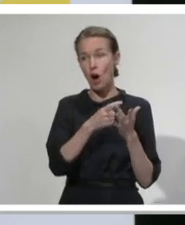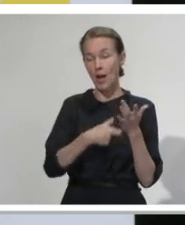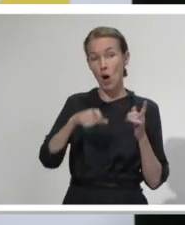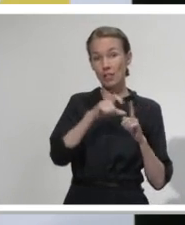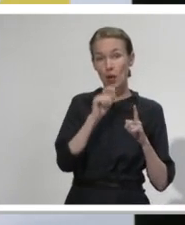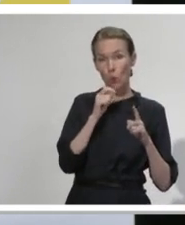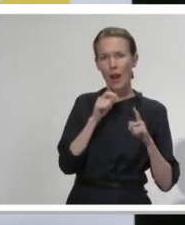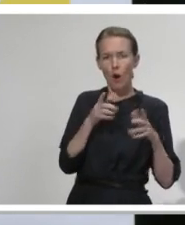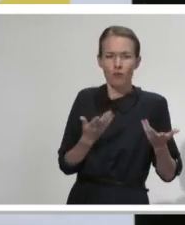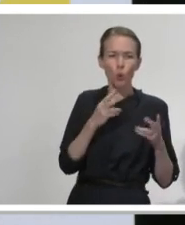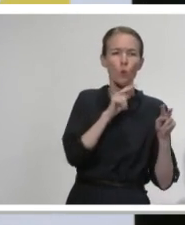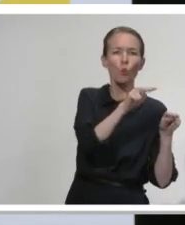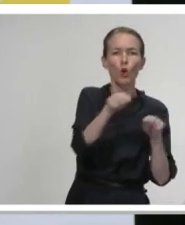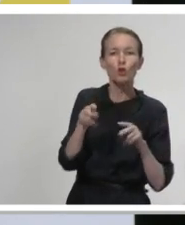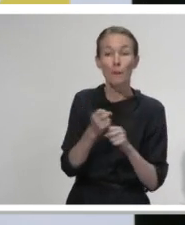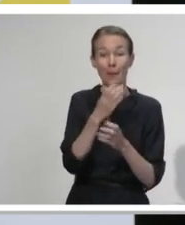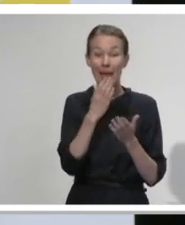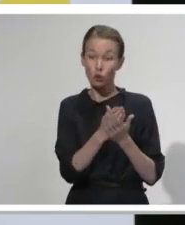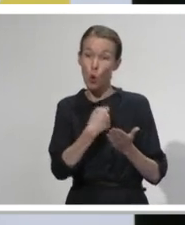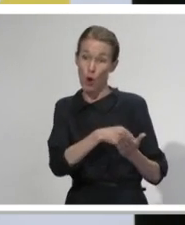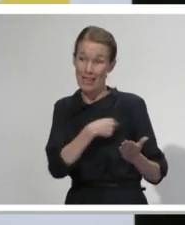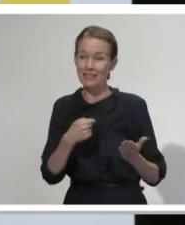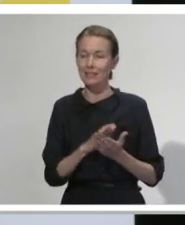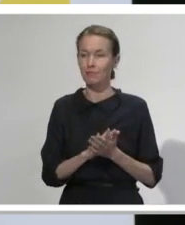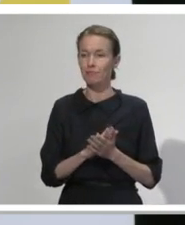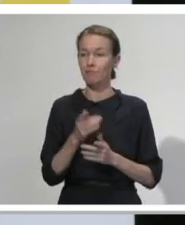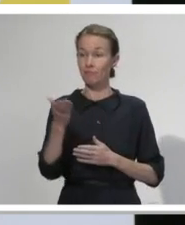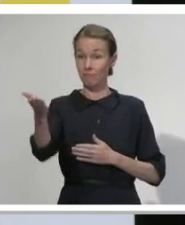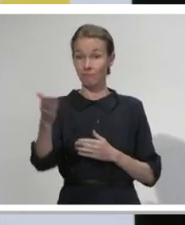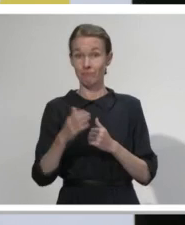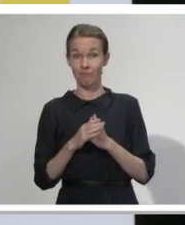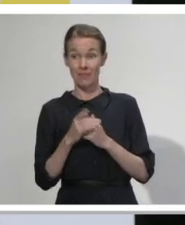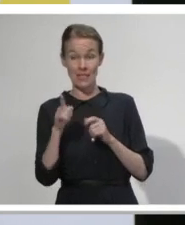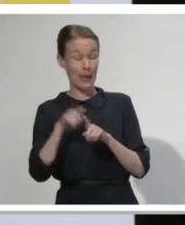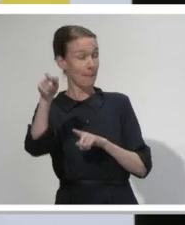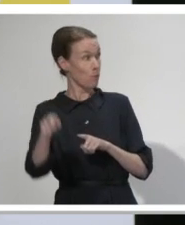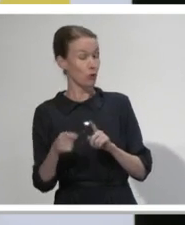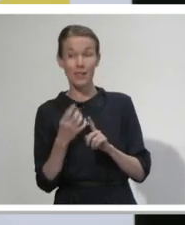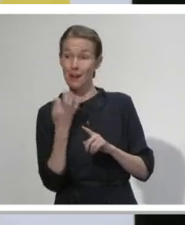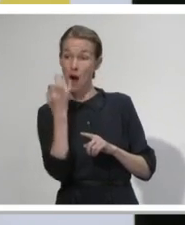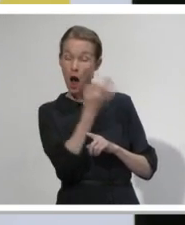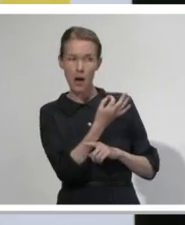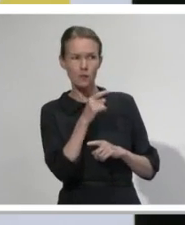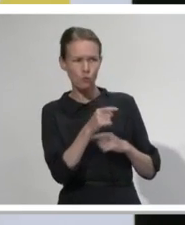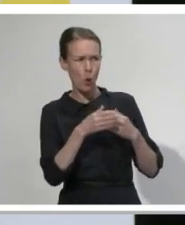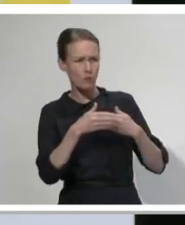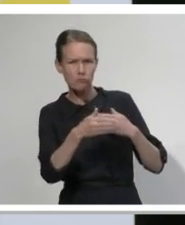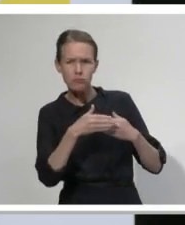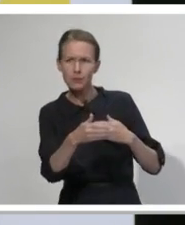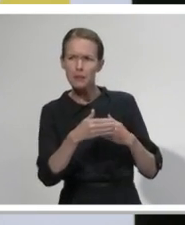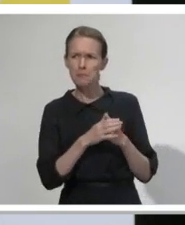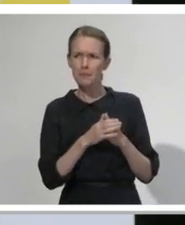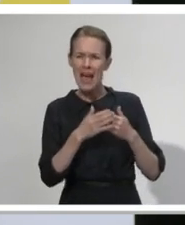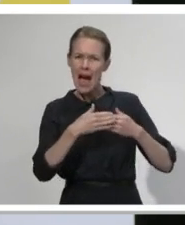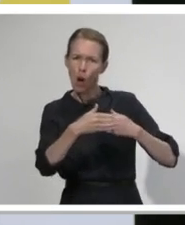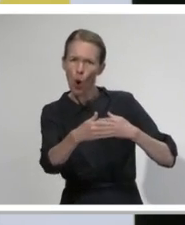this loan be available? So at this stage, our intention is to have the scheme open for 1 month for applications, but we will